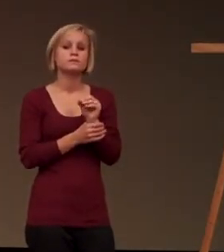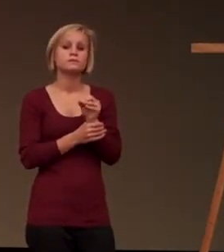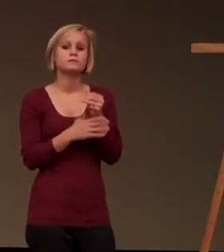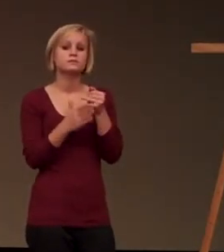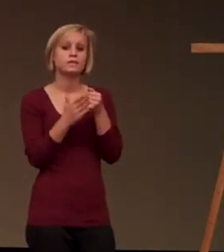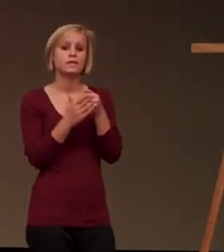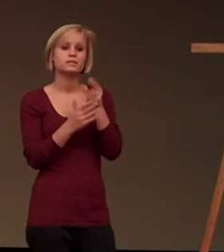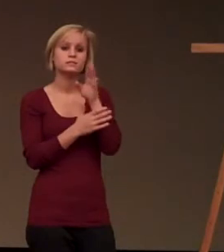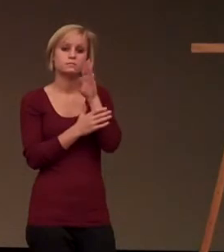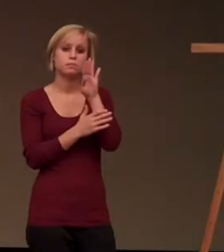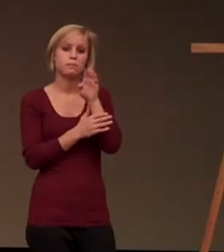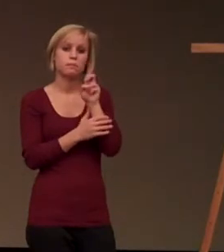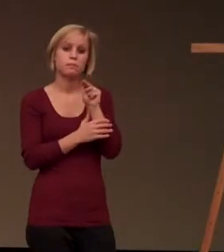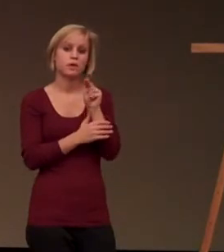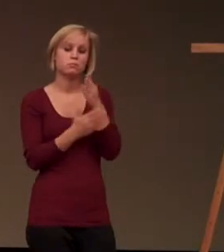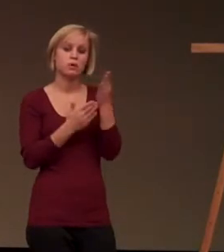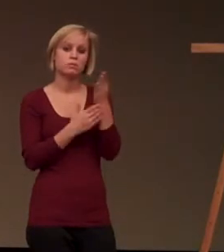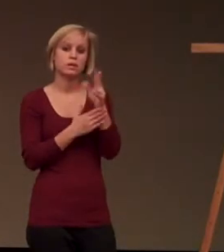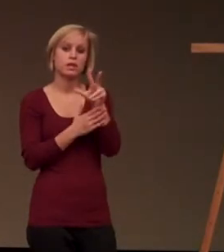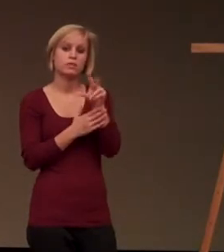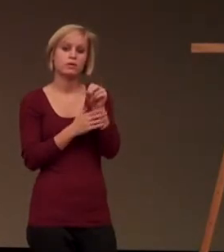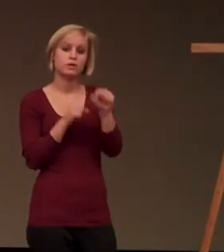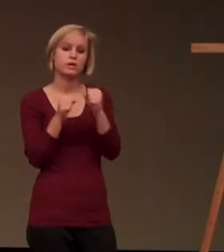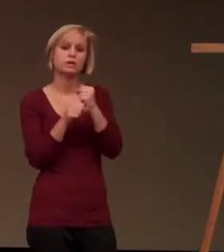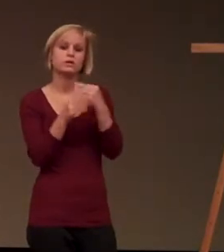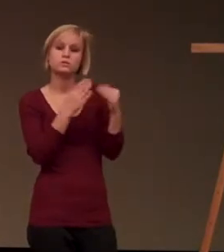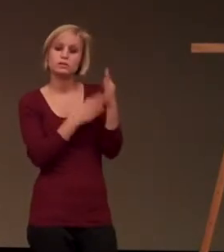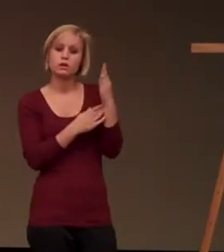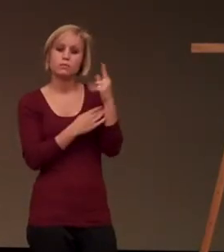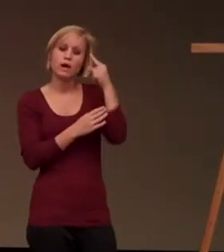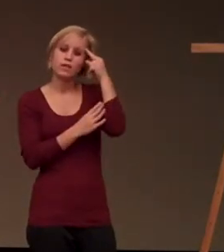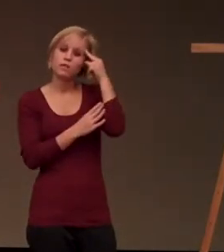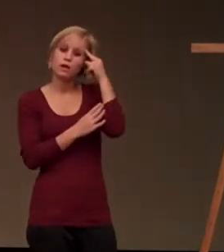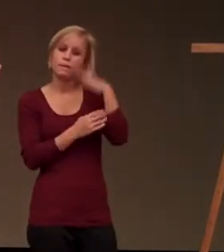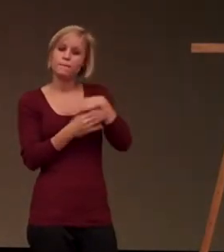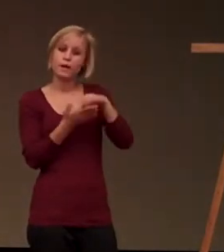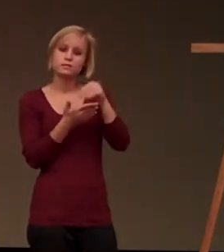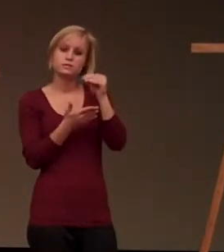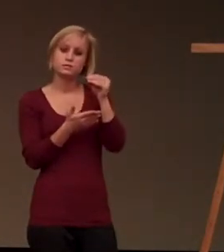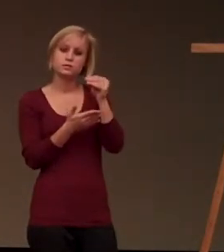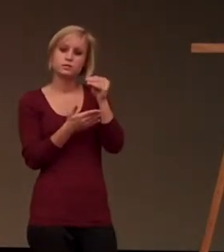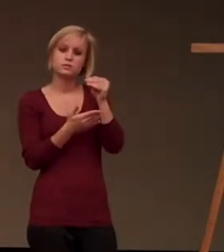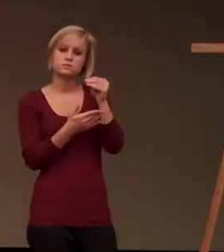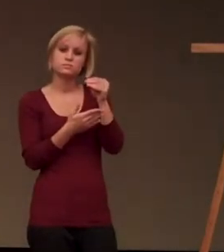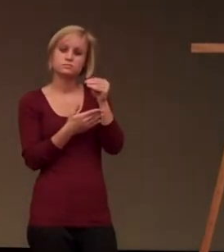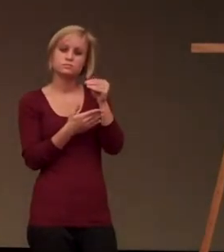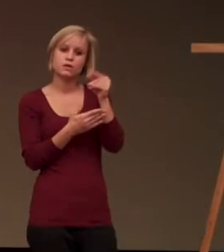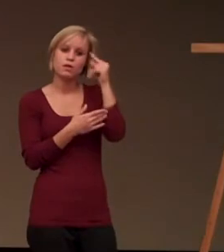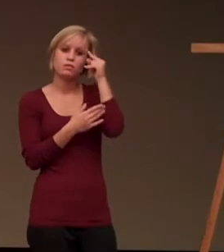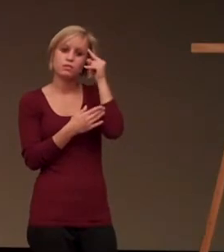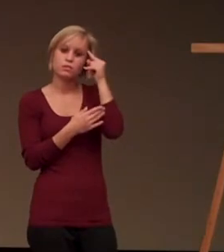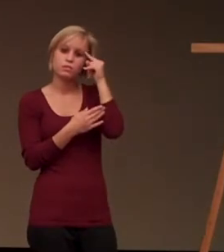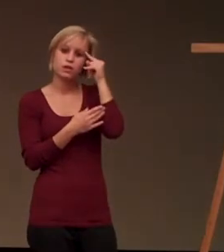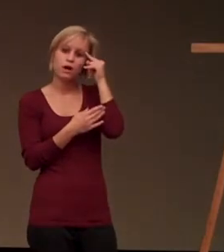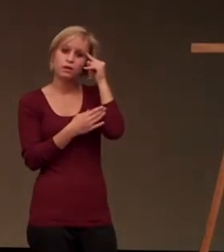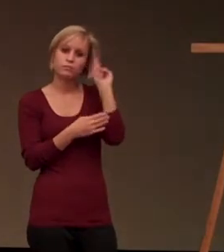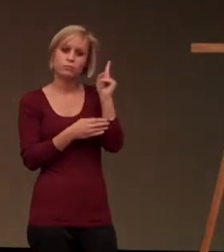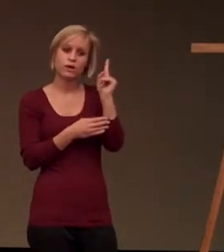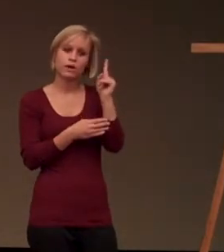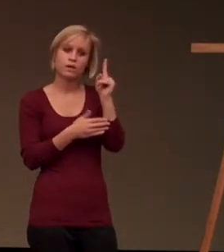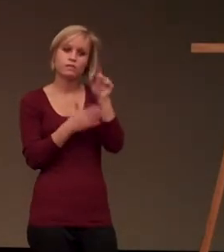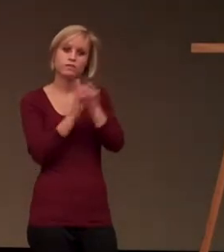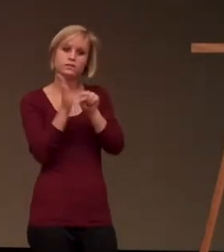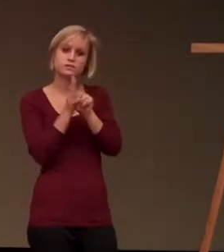It's been probably 30 years ago. I thought my students ought to know where the states were. You